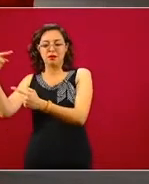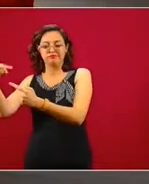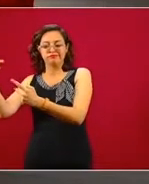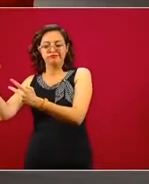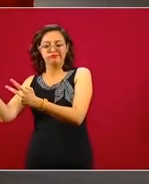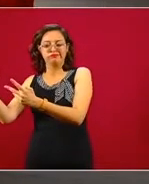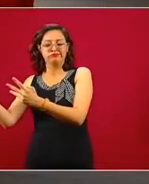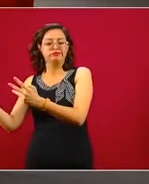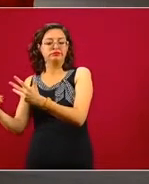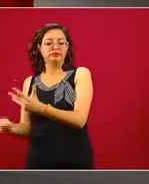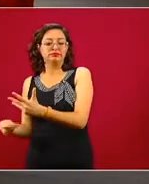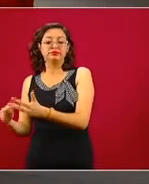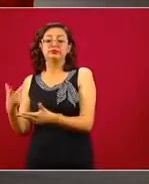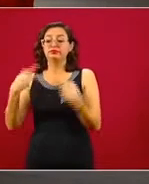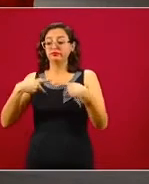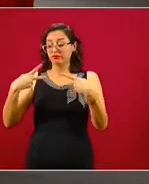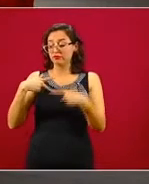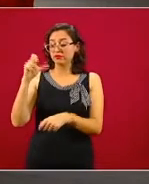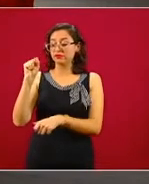chronic